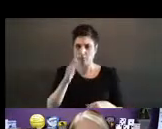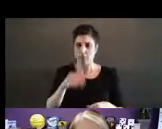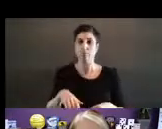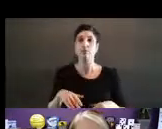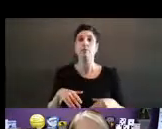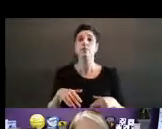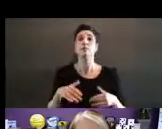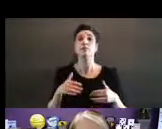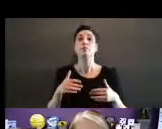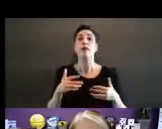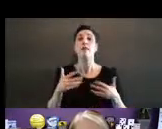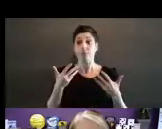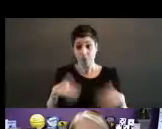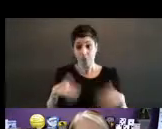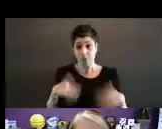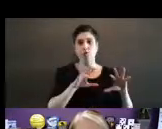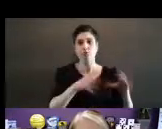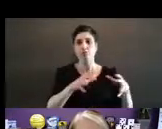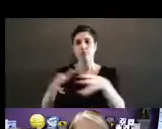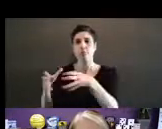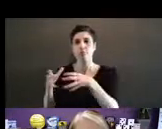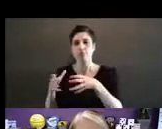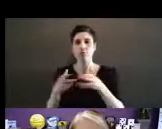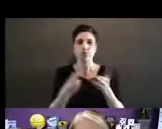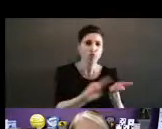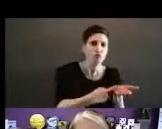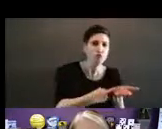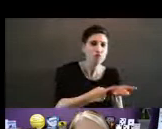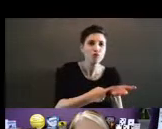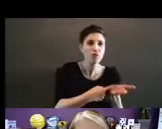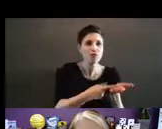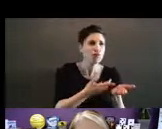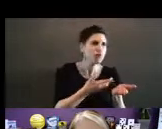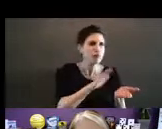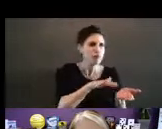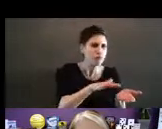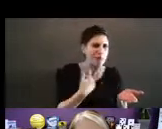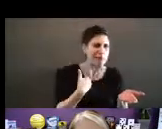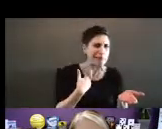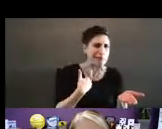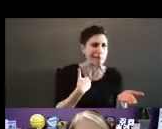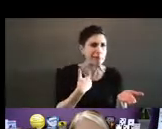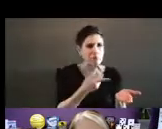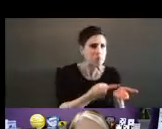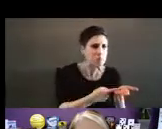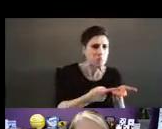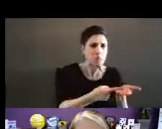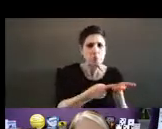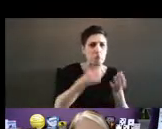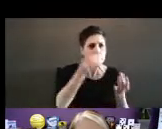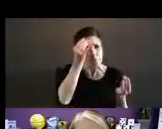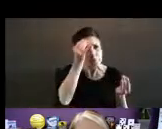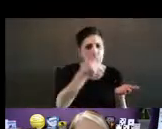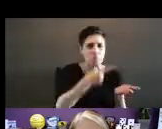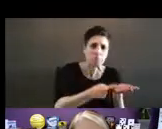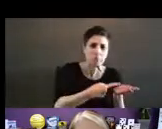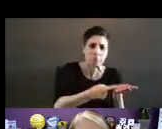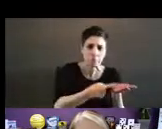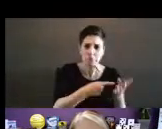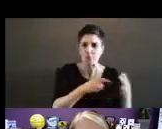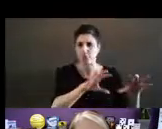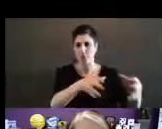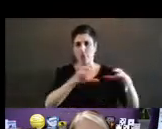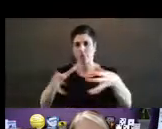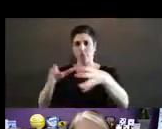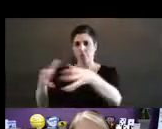quick session in breakout rooms to give people a chance to sort of talk about what they've heard and reflect on anything new that